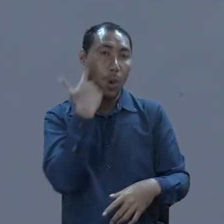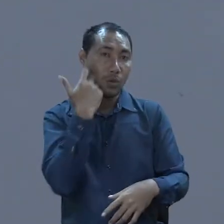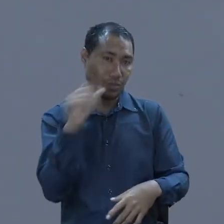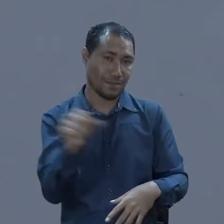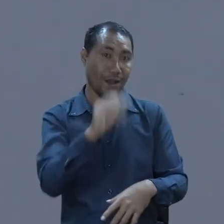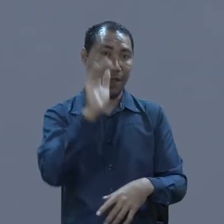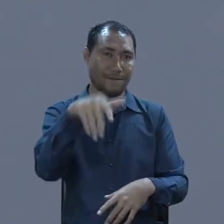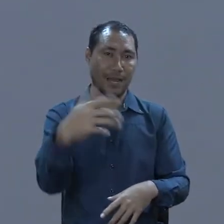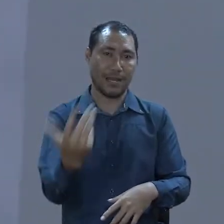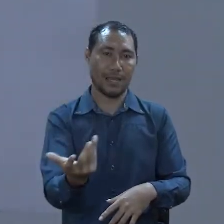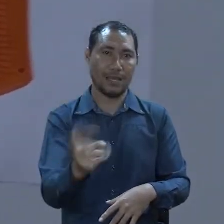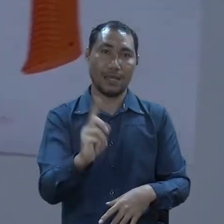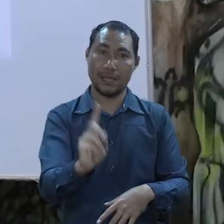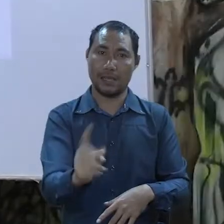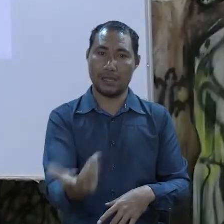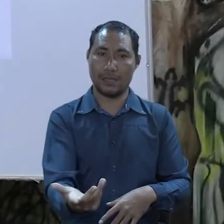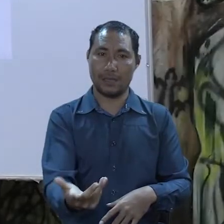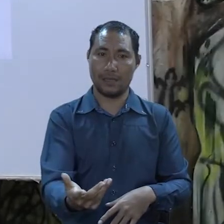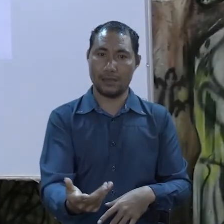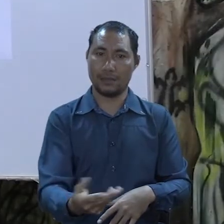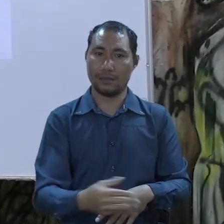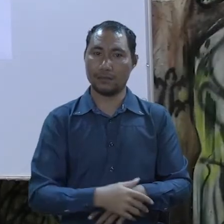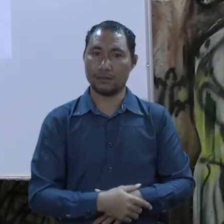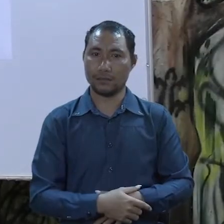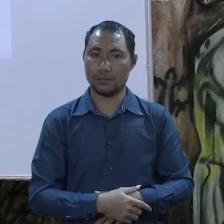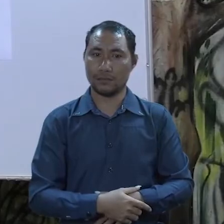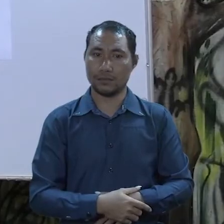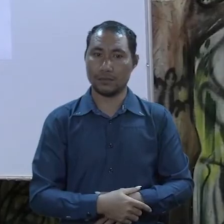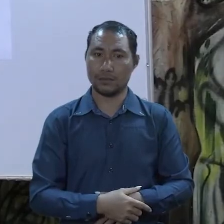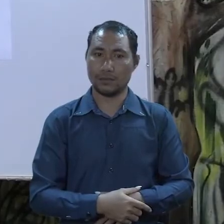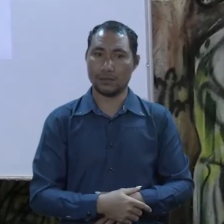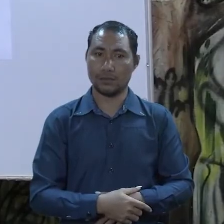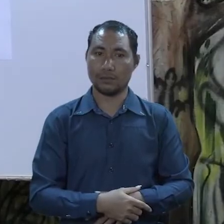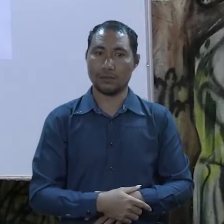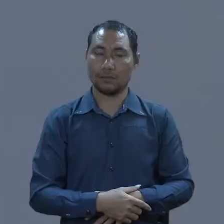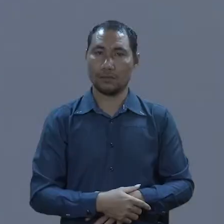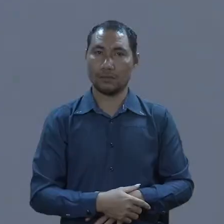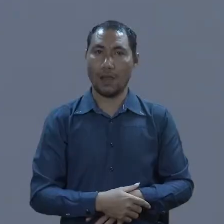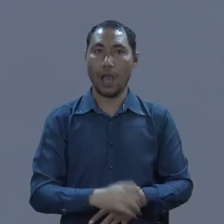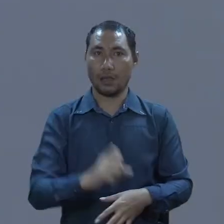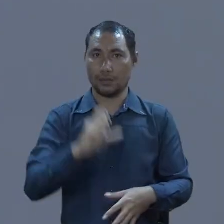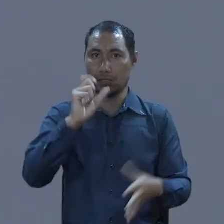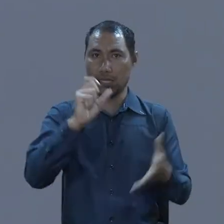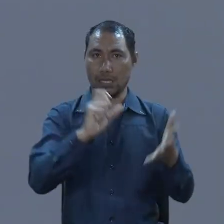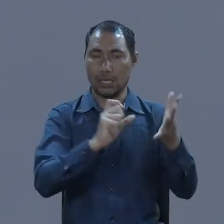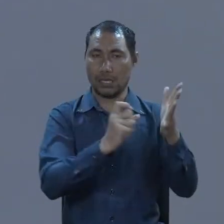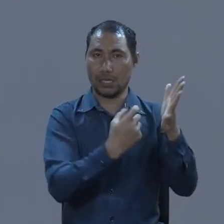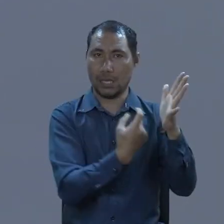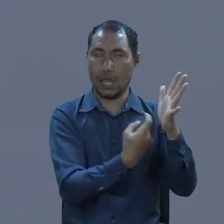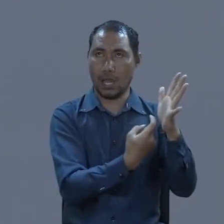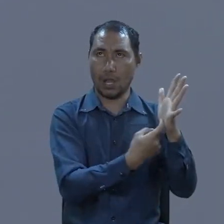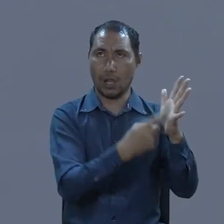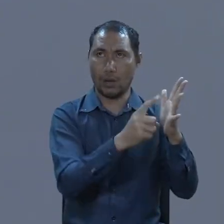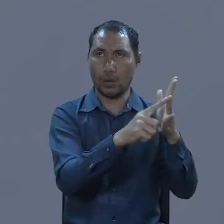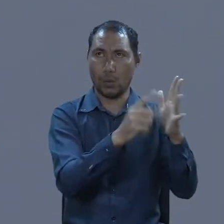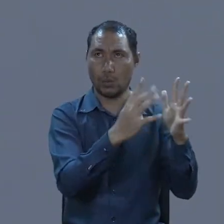Our next tool, this is one common tool that we use at home. It is